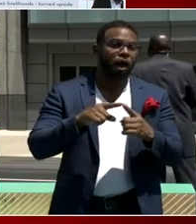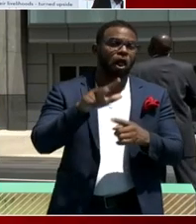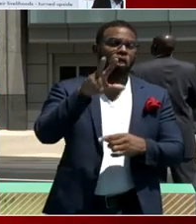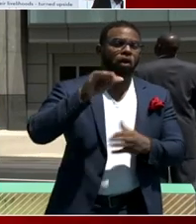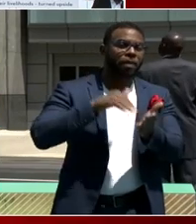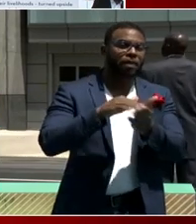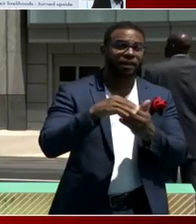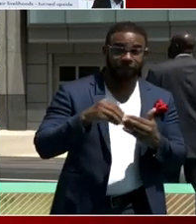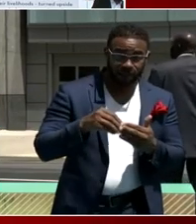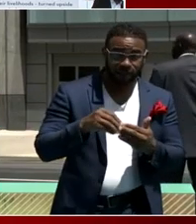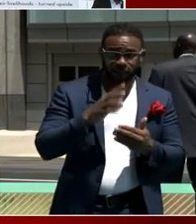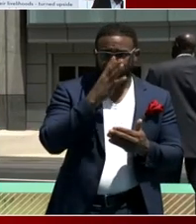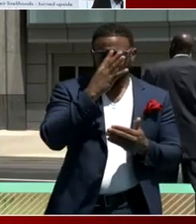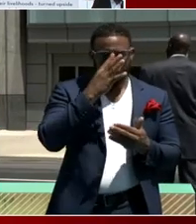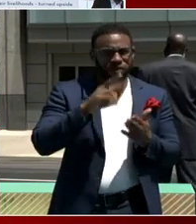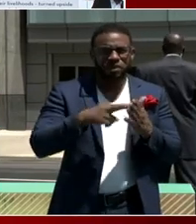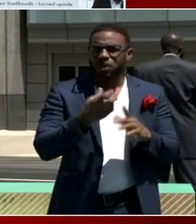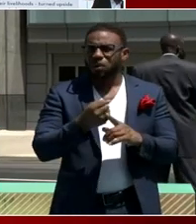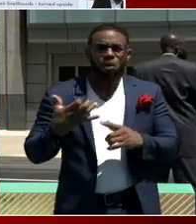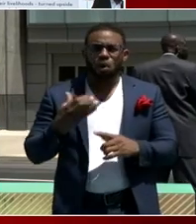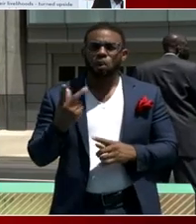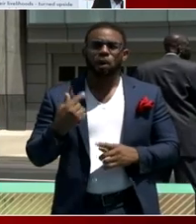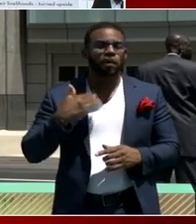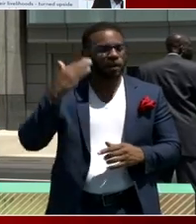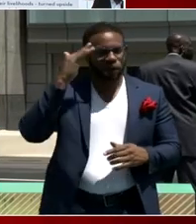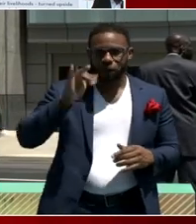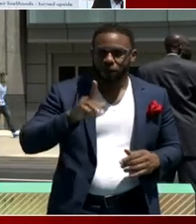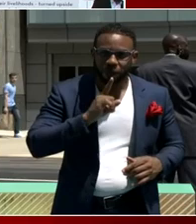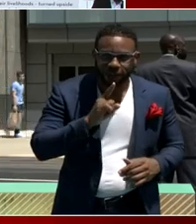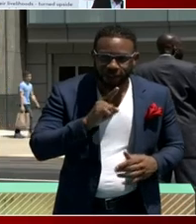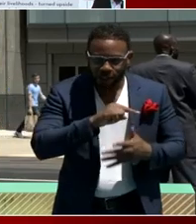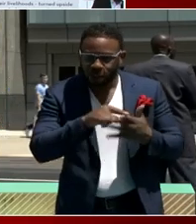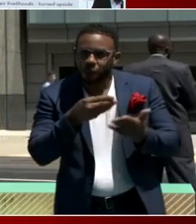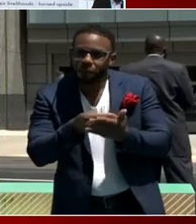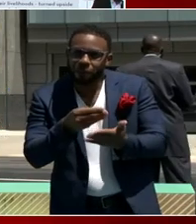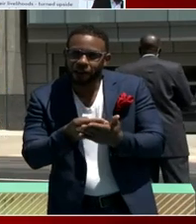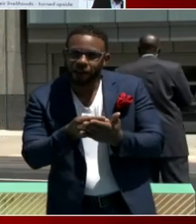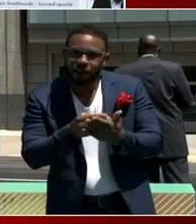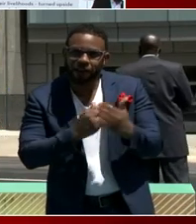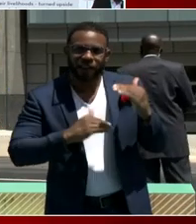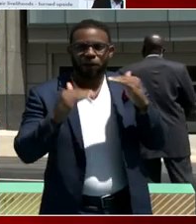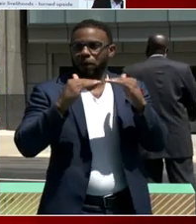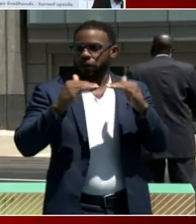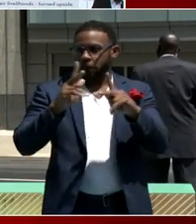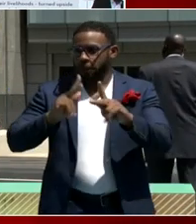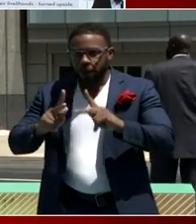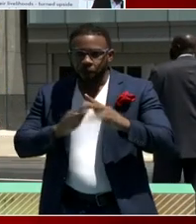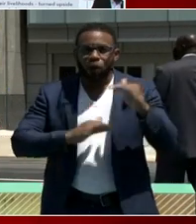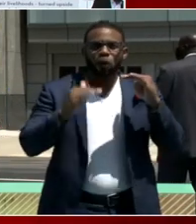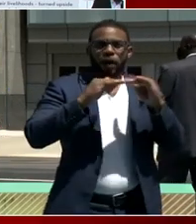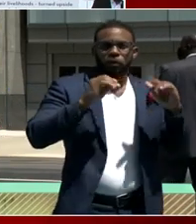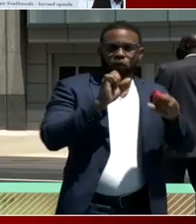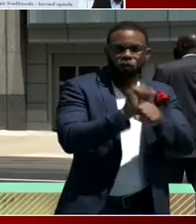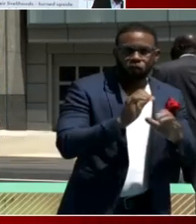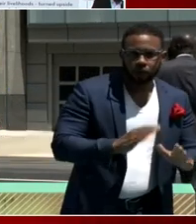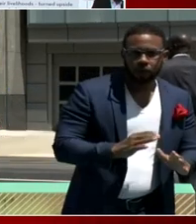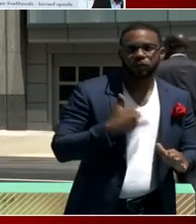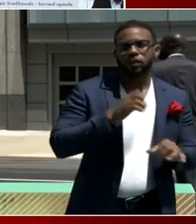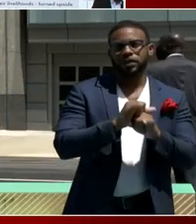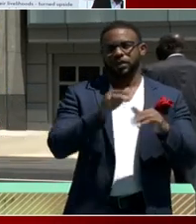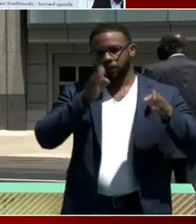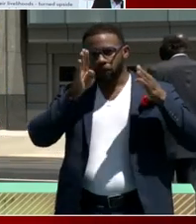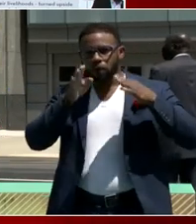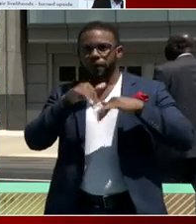$30 million, we know that those dollars equate to people and equate to workers. And so we want to